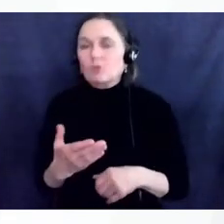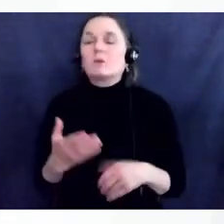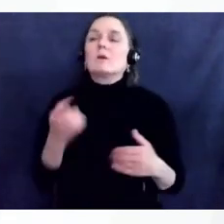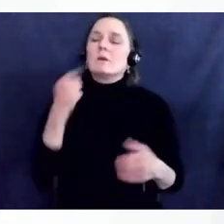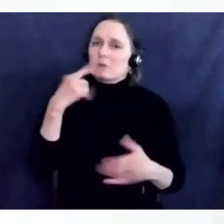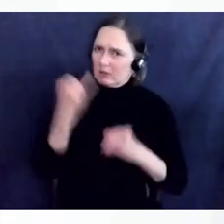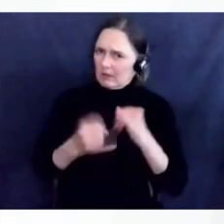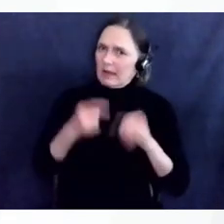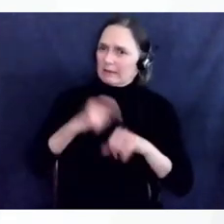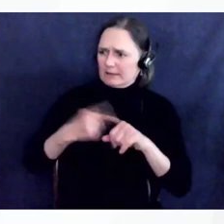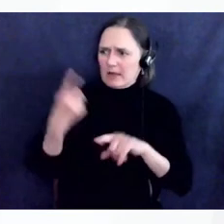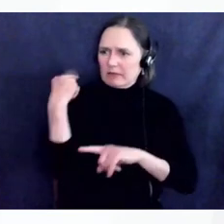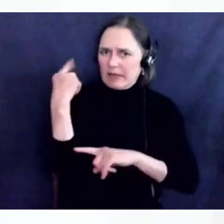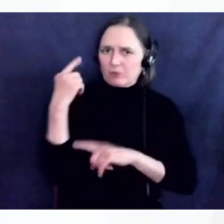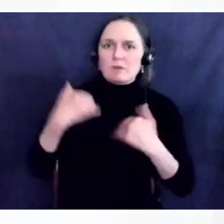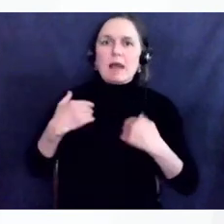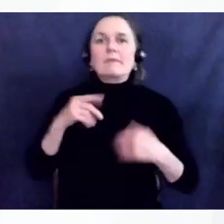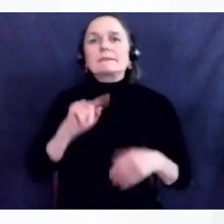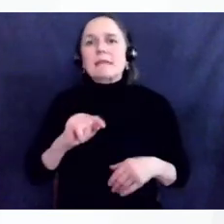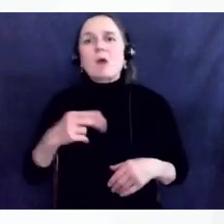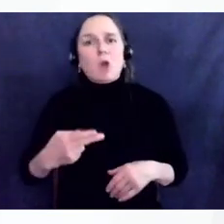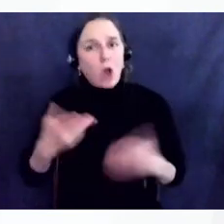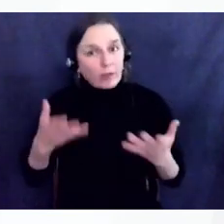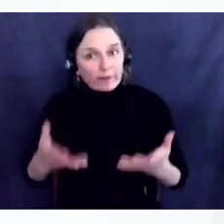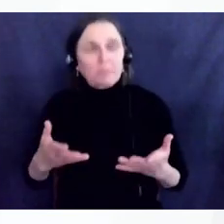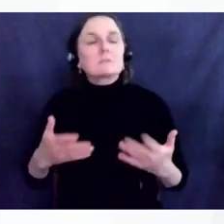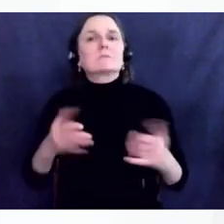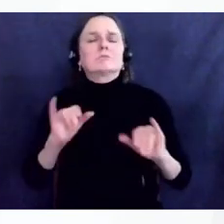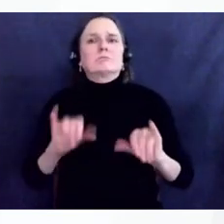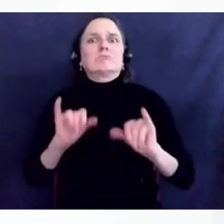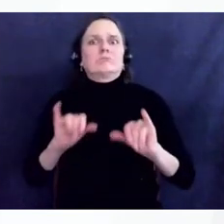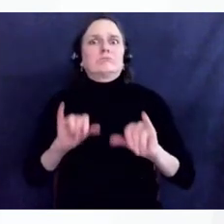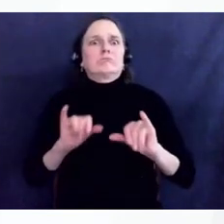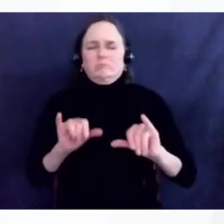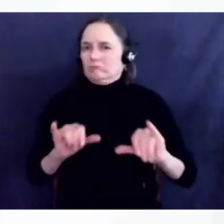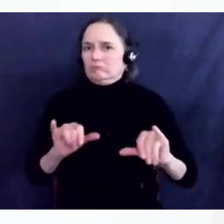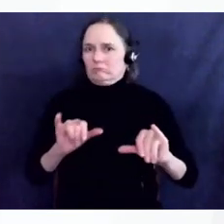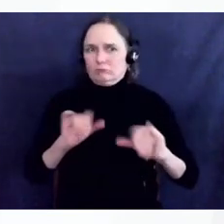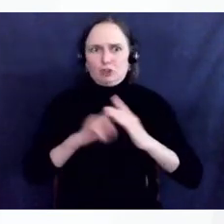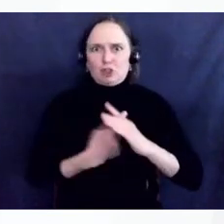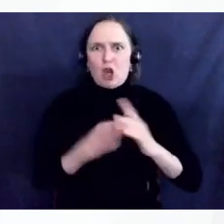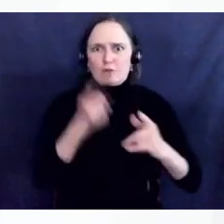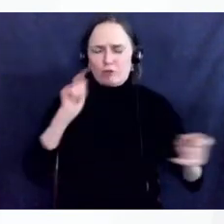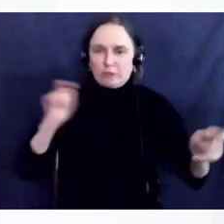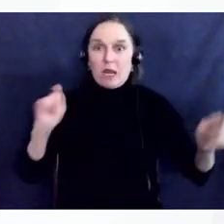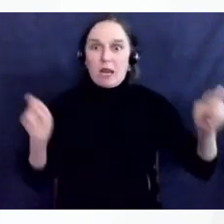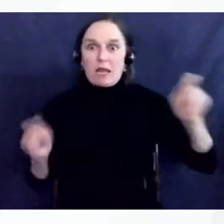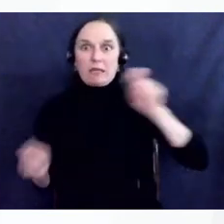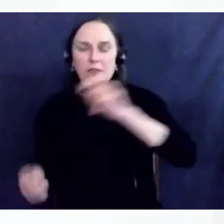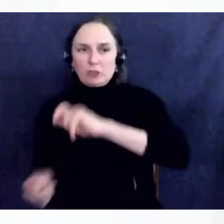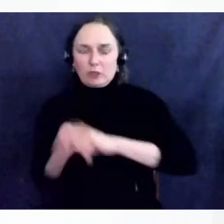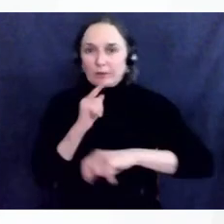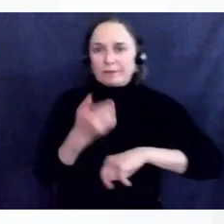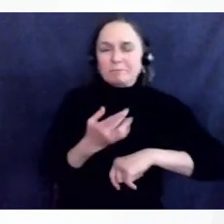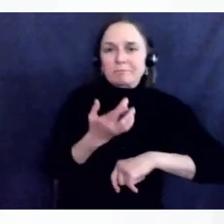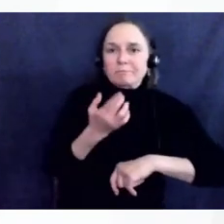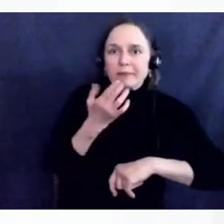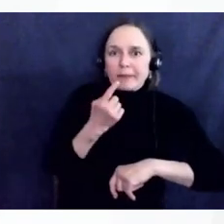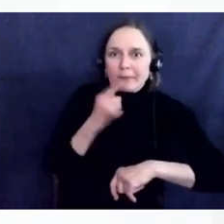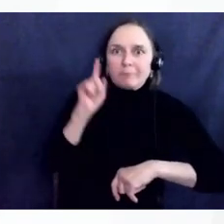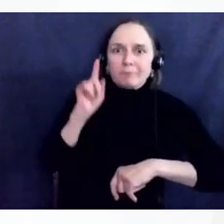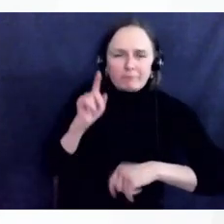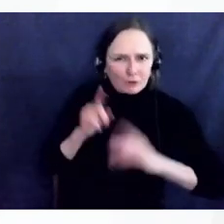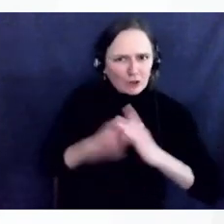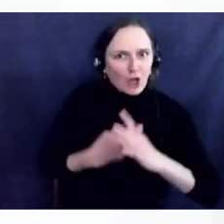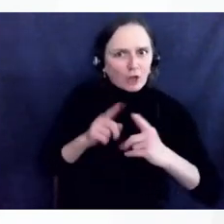approaching. And I noted that it was important, an important time, to meditate on the fact that as a great public